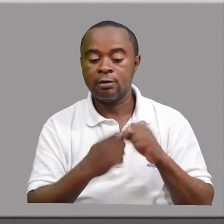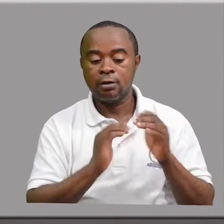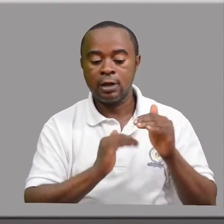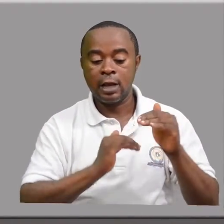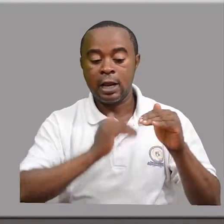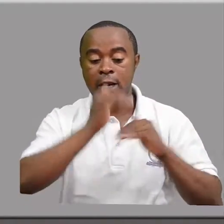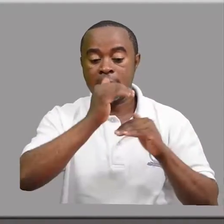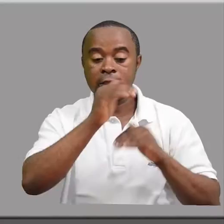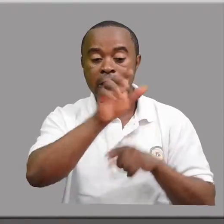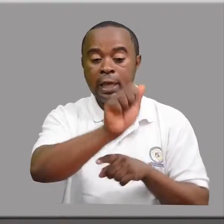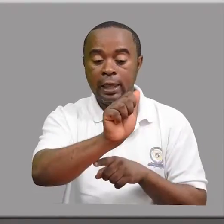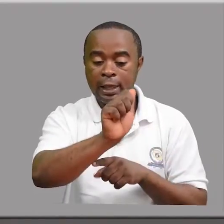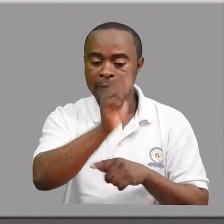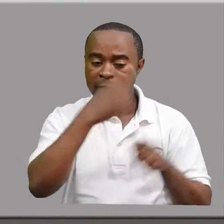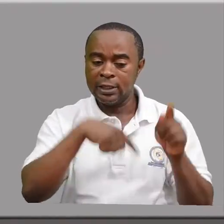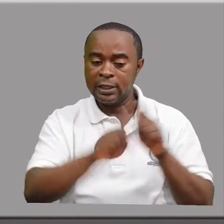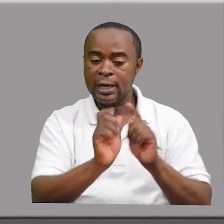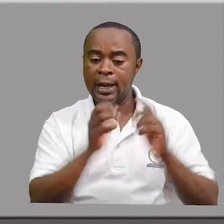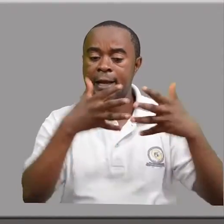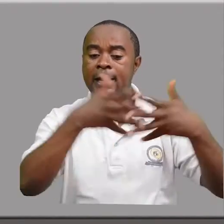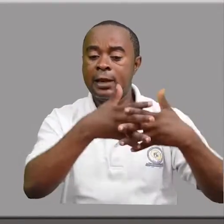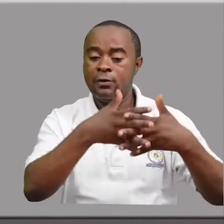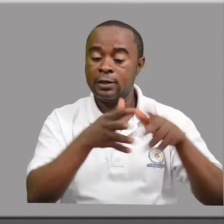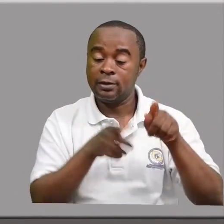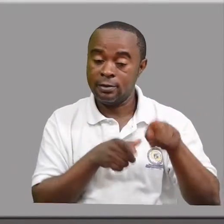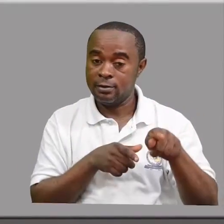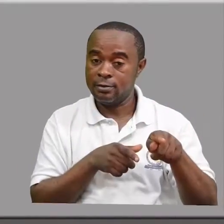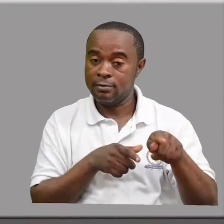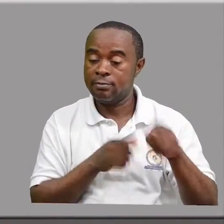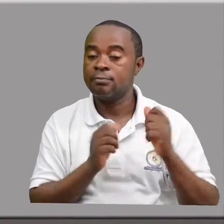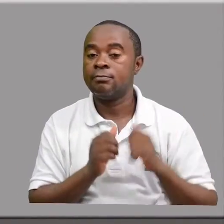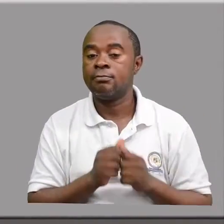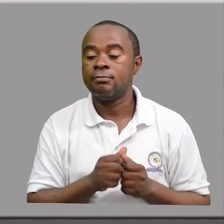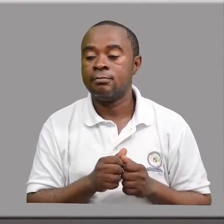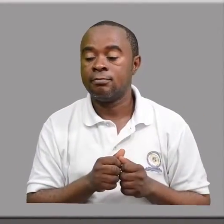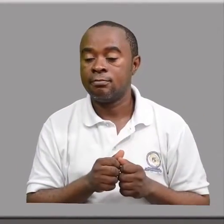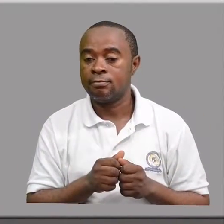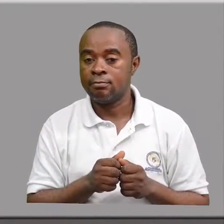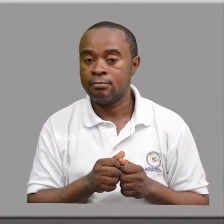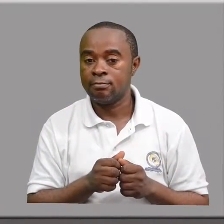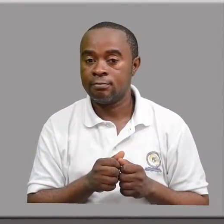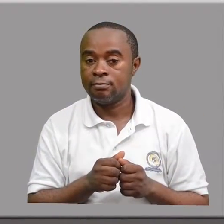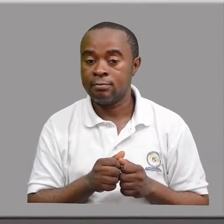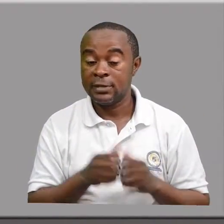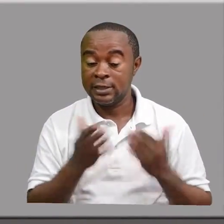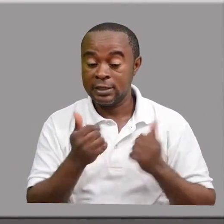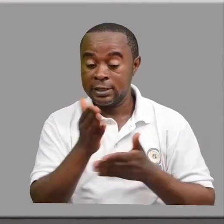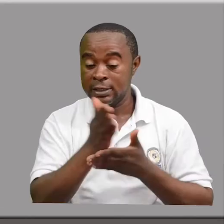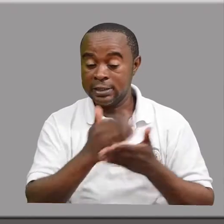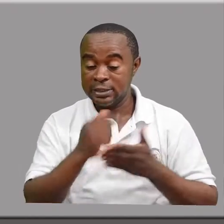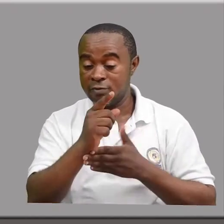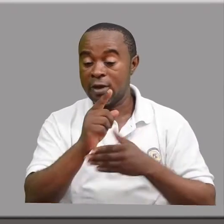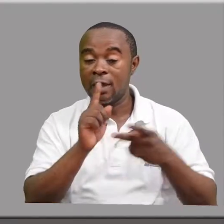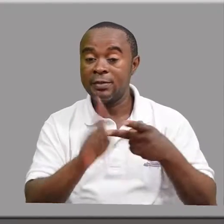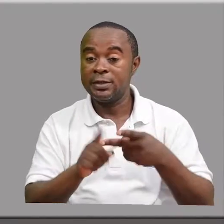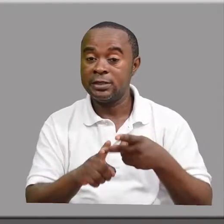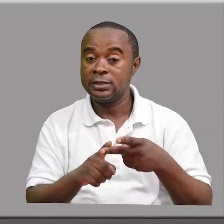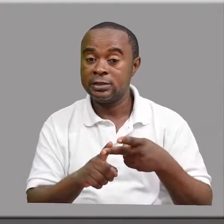within that network we have the host. Now on the second part we